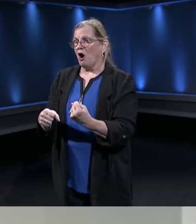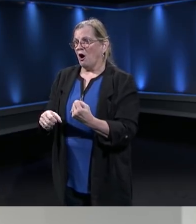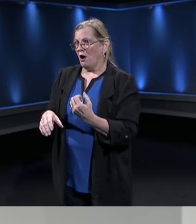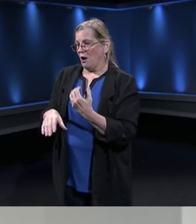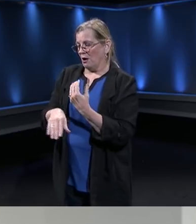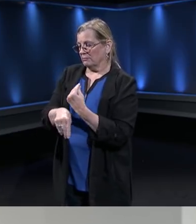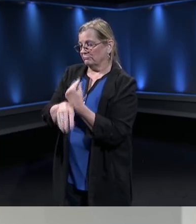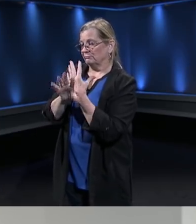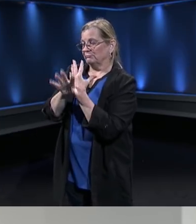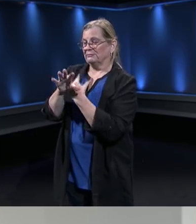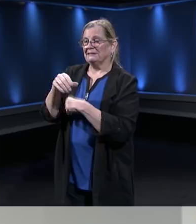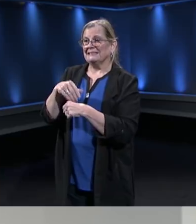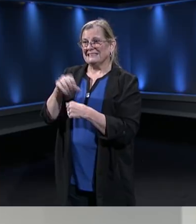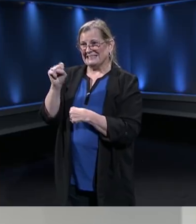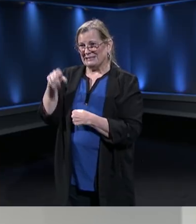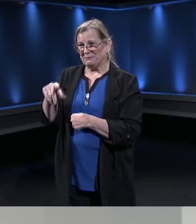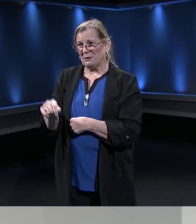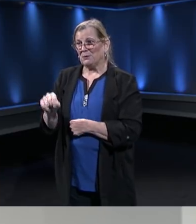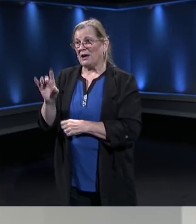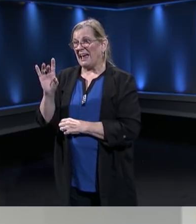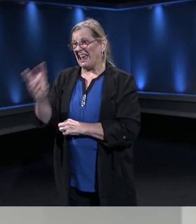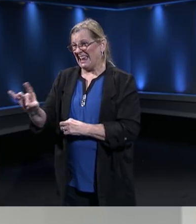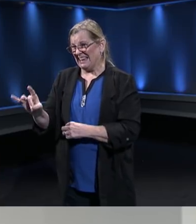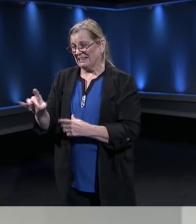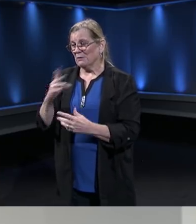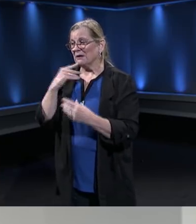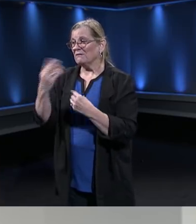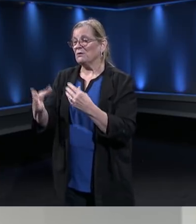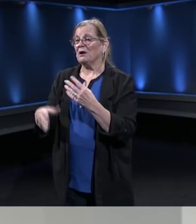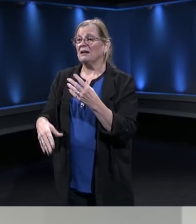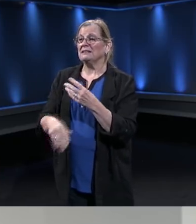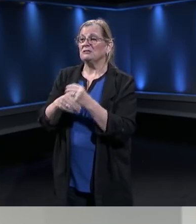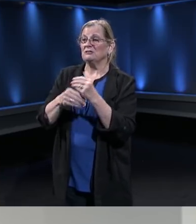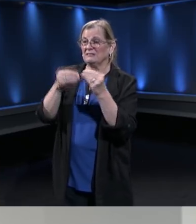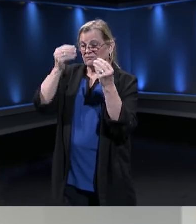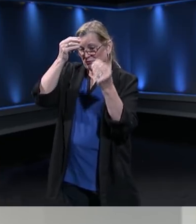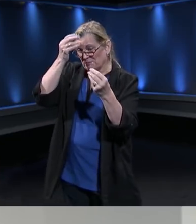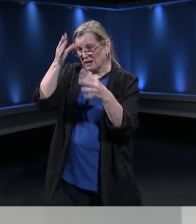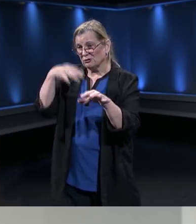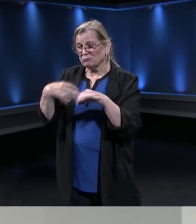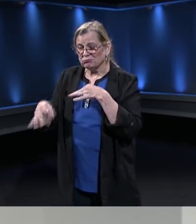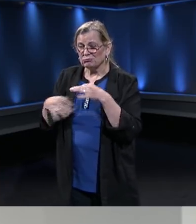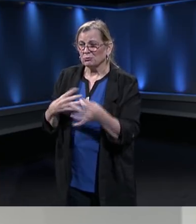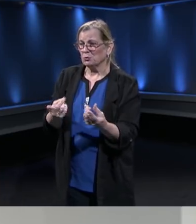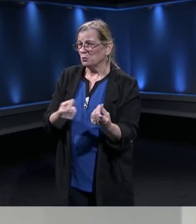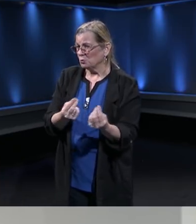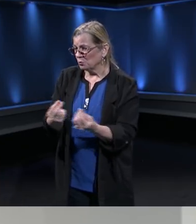and additional information as we begin our school year this fall.